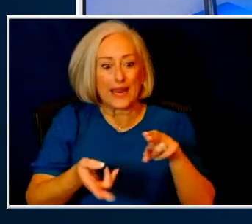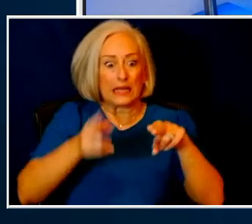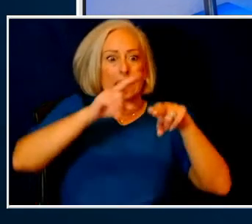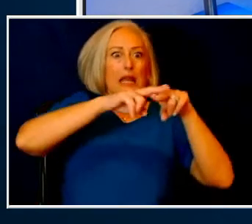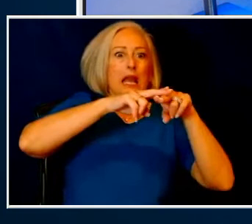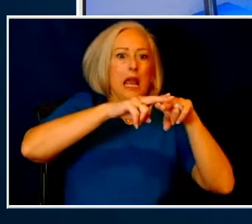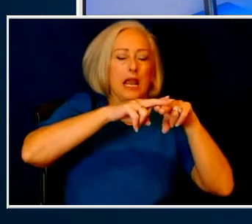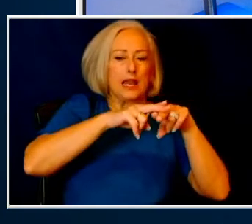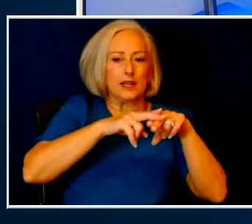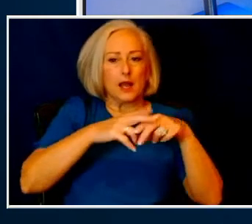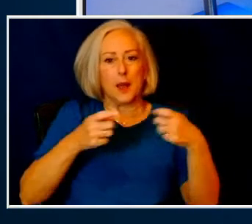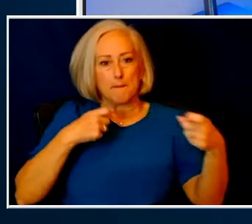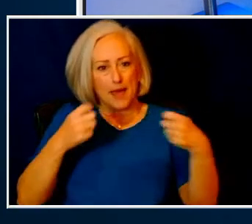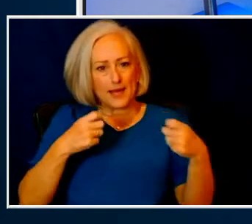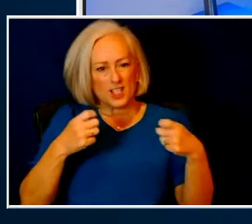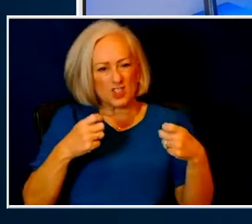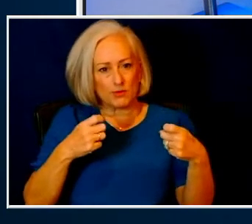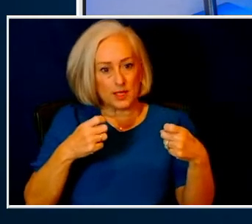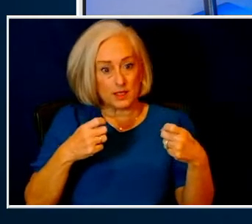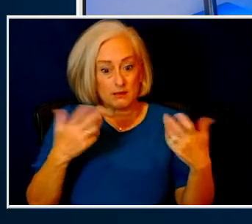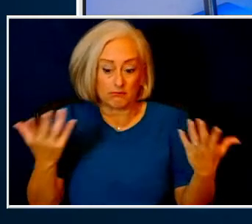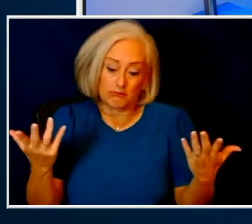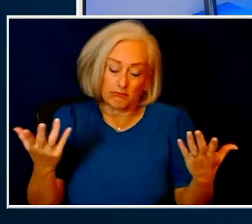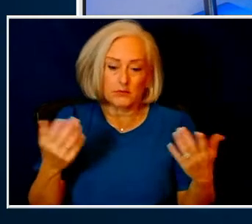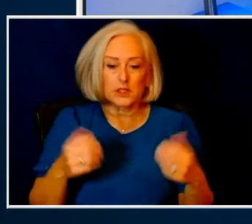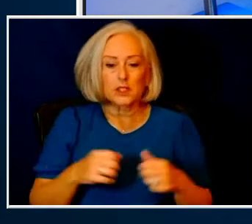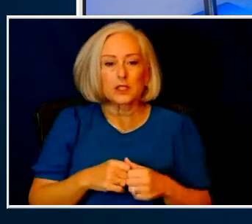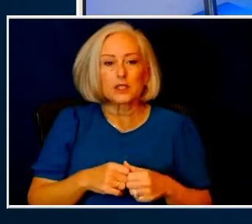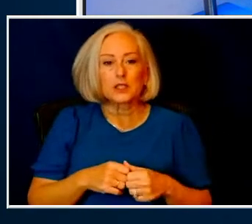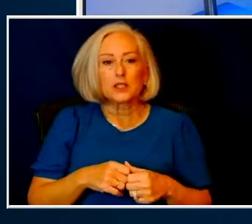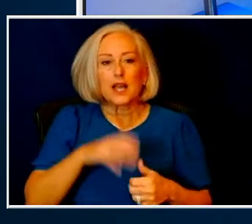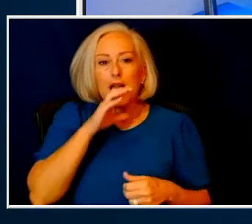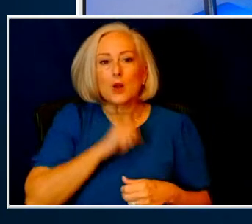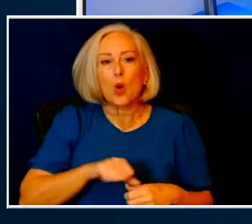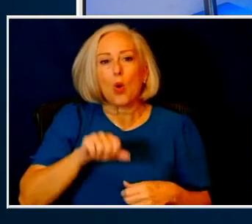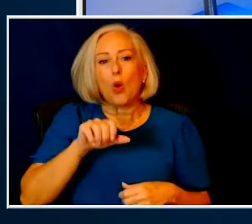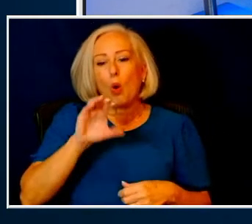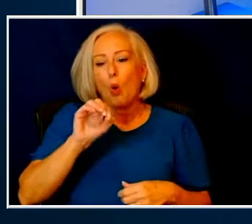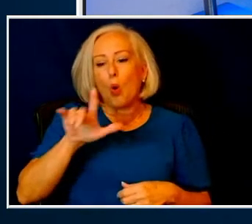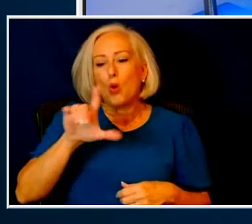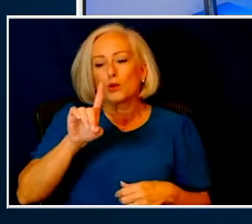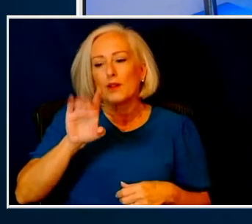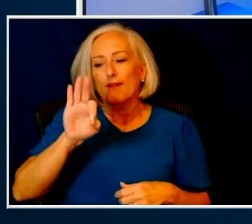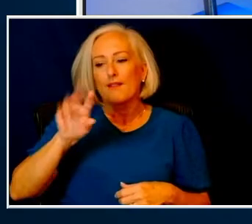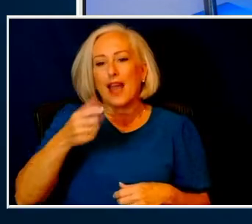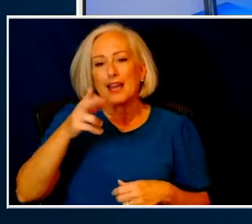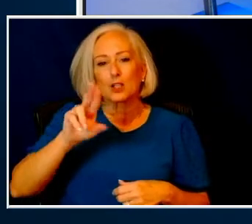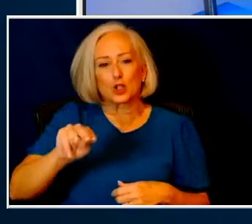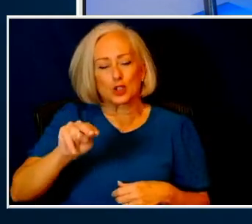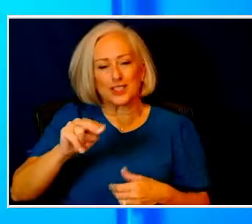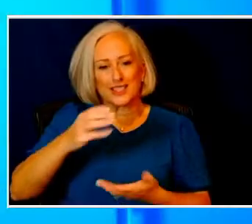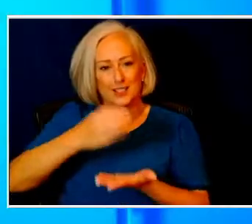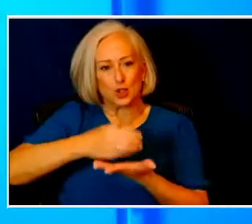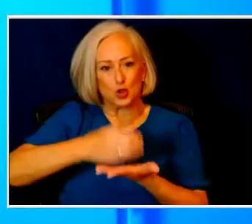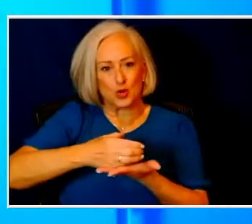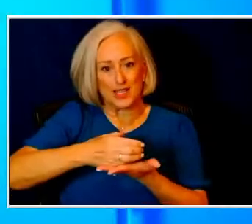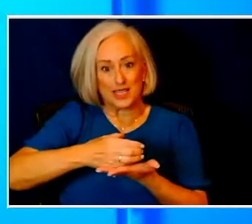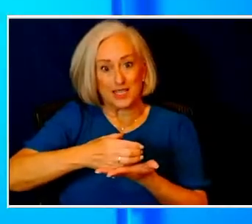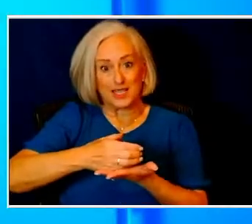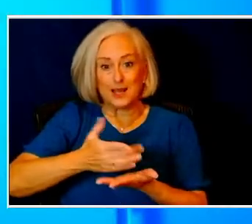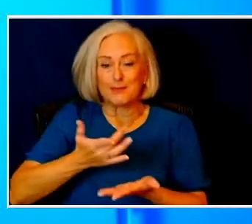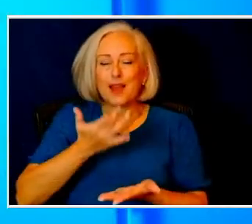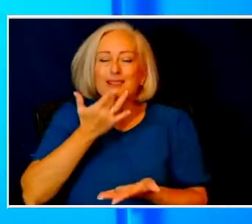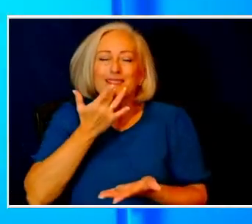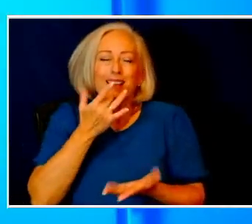An old-fashioned at night tastes great, but you may pay for that. Yeah, I can comment on that a little bit. There's a